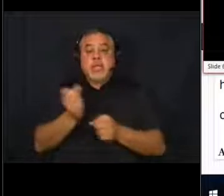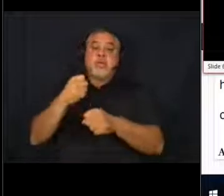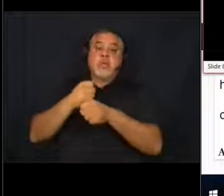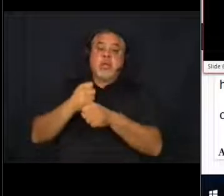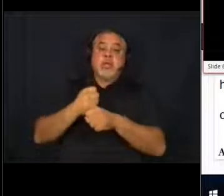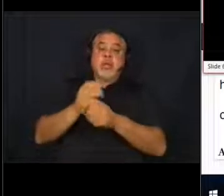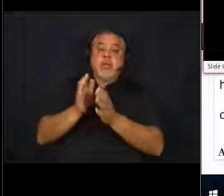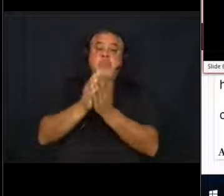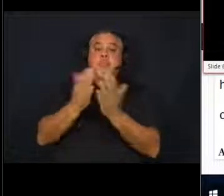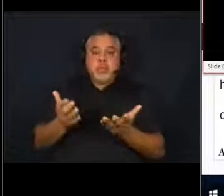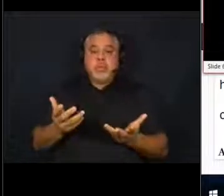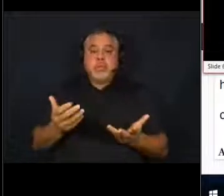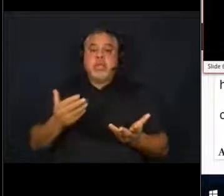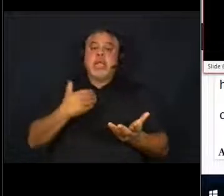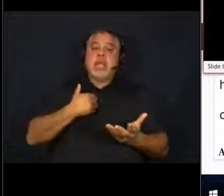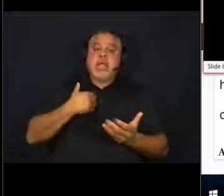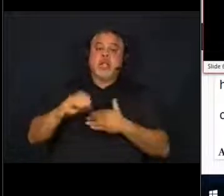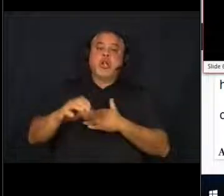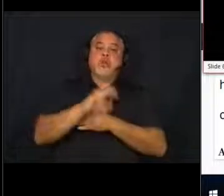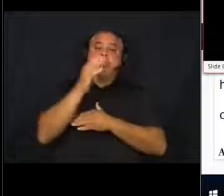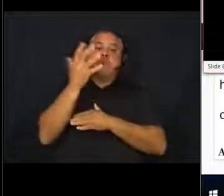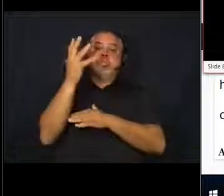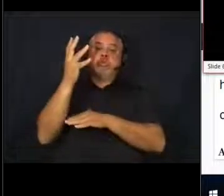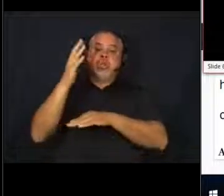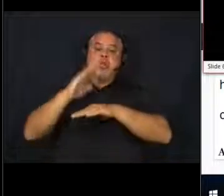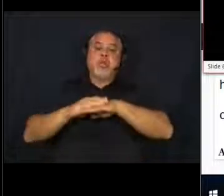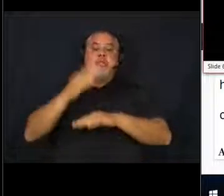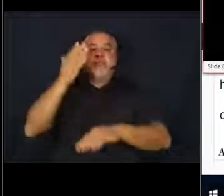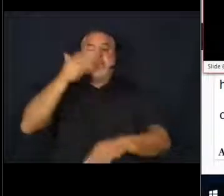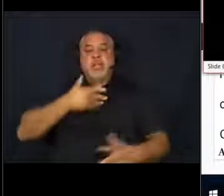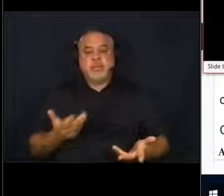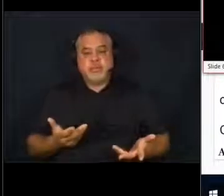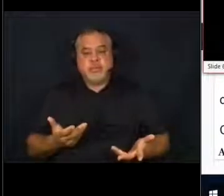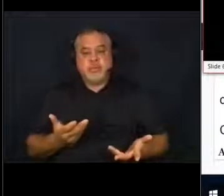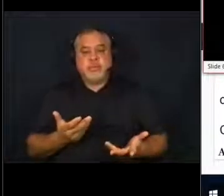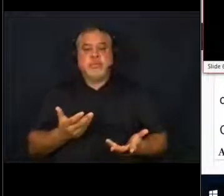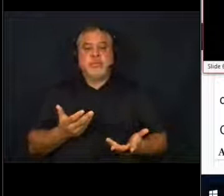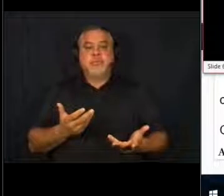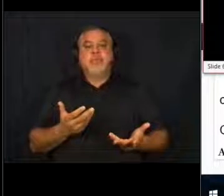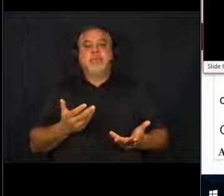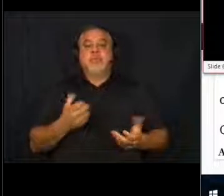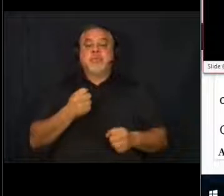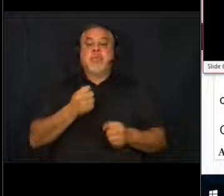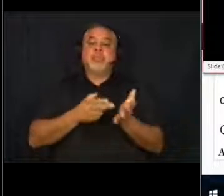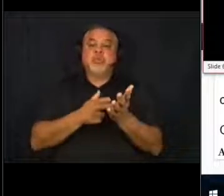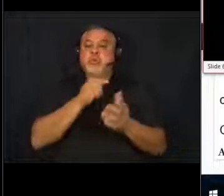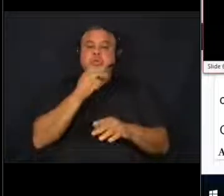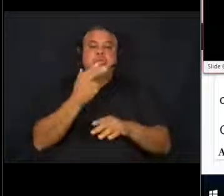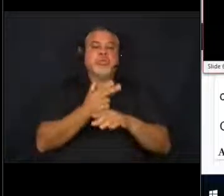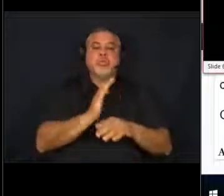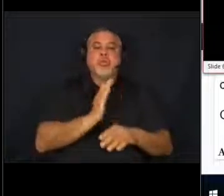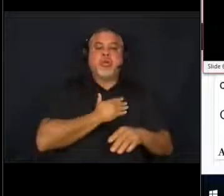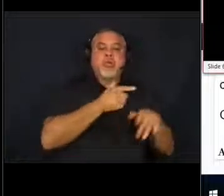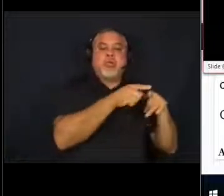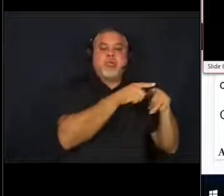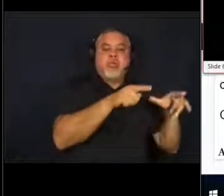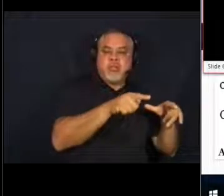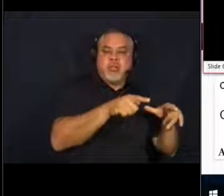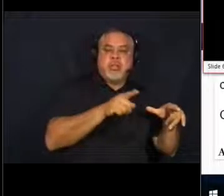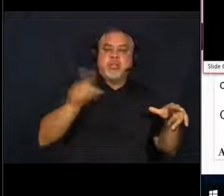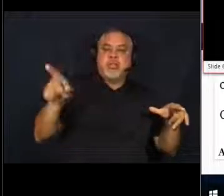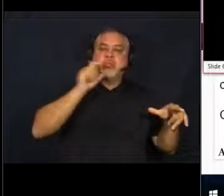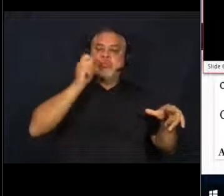handbook that had a Christmas tree on the front. So be sure we don't use jargon that is not understood